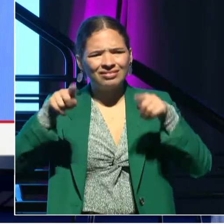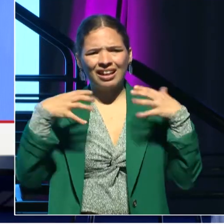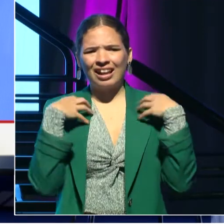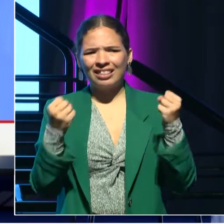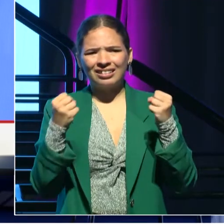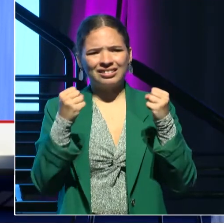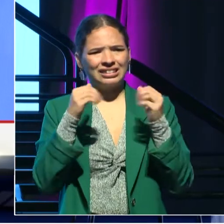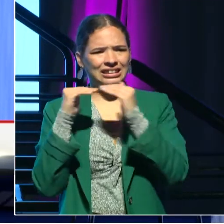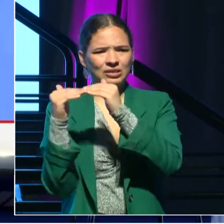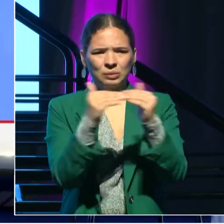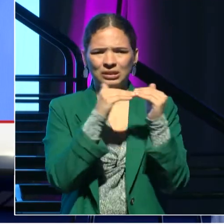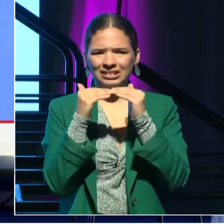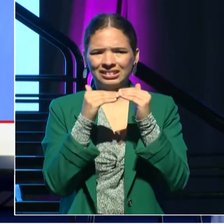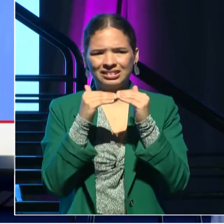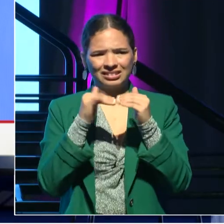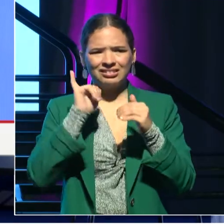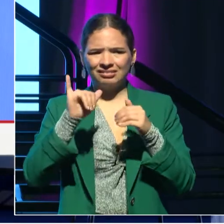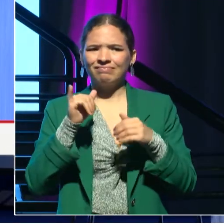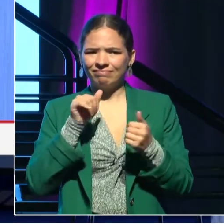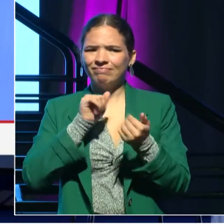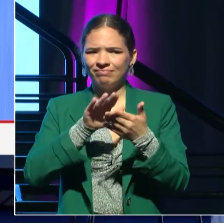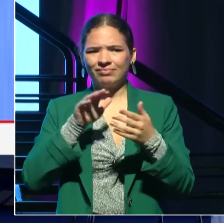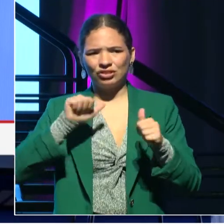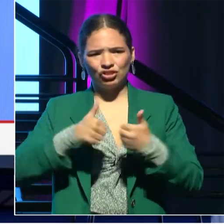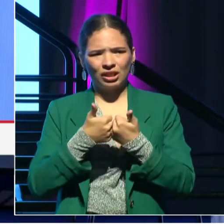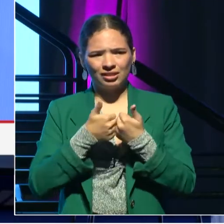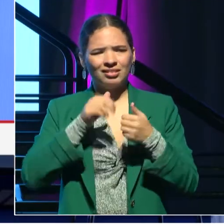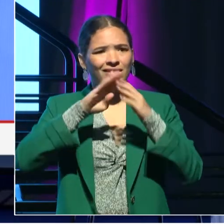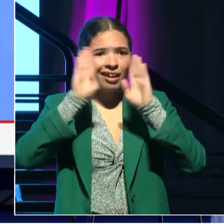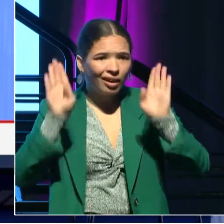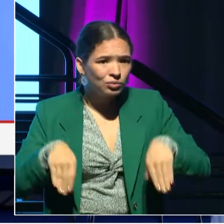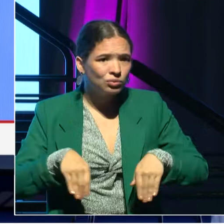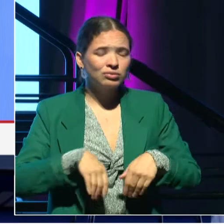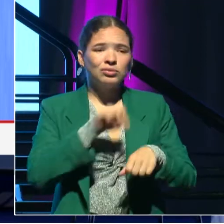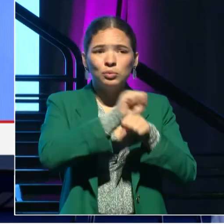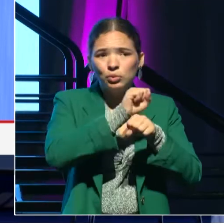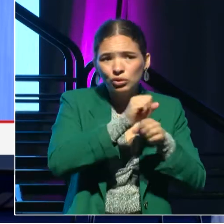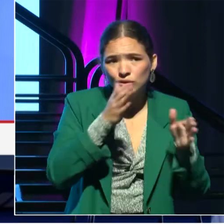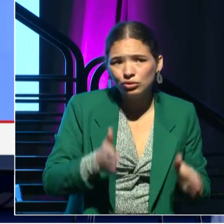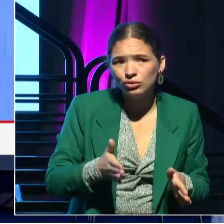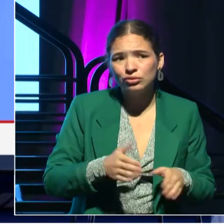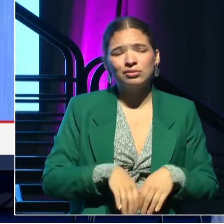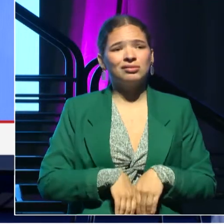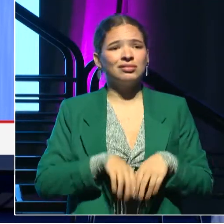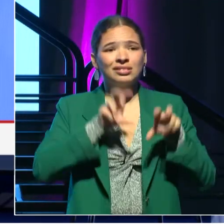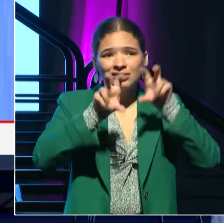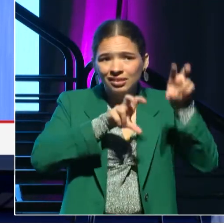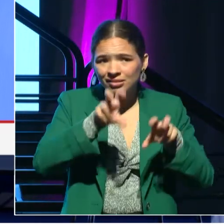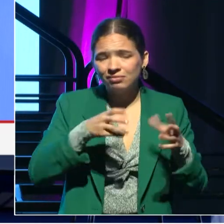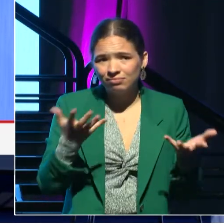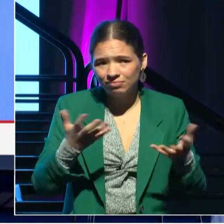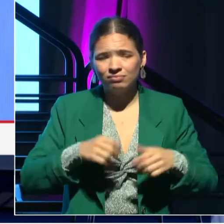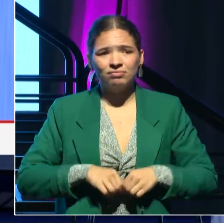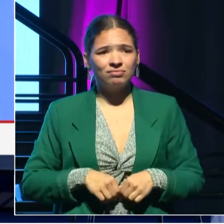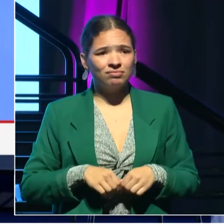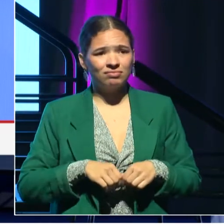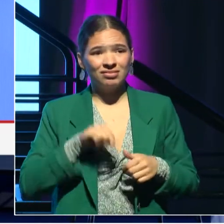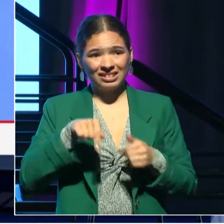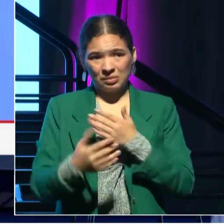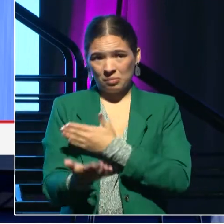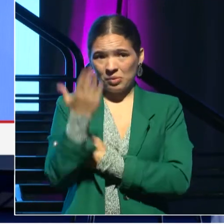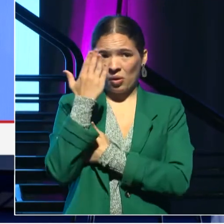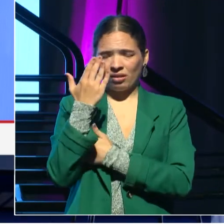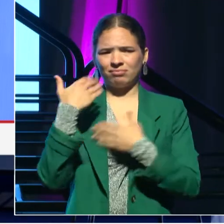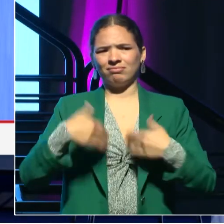including affordable housing and workforce initiative investments. This morning, I have the distinct honor